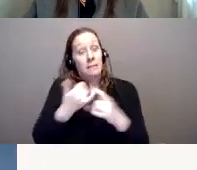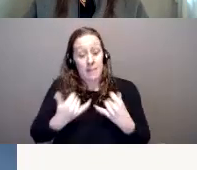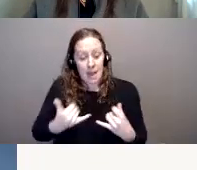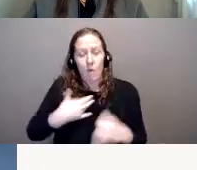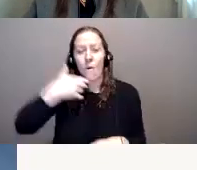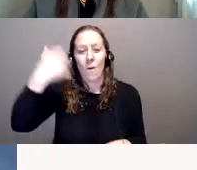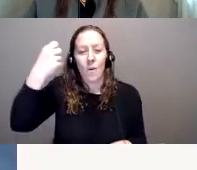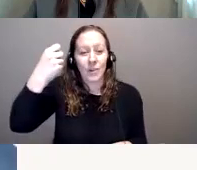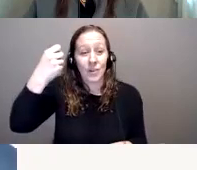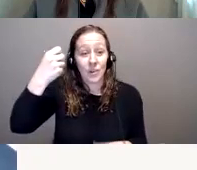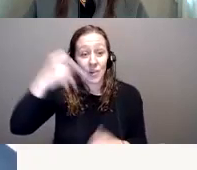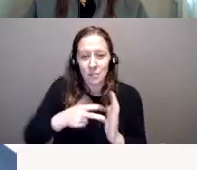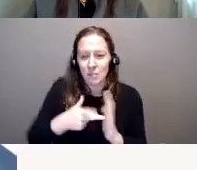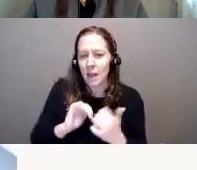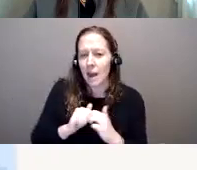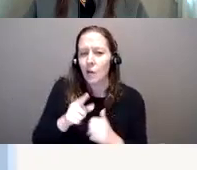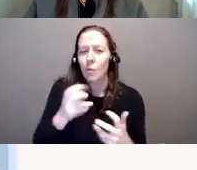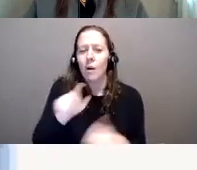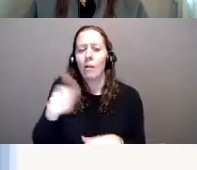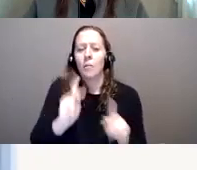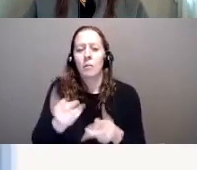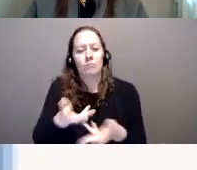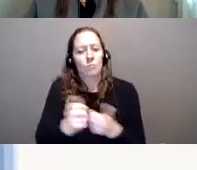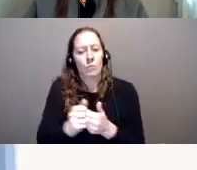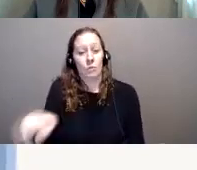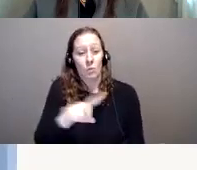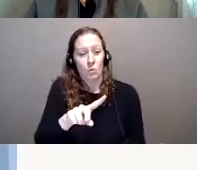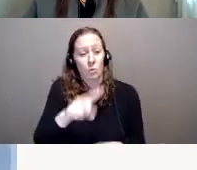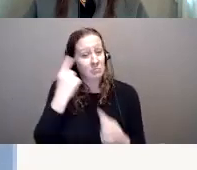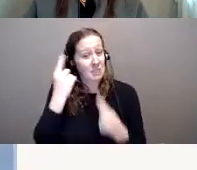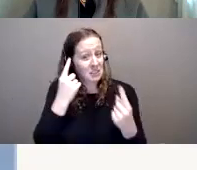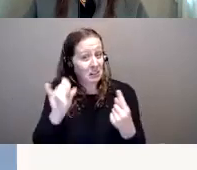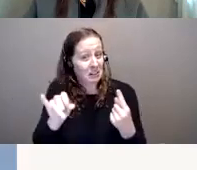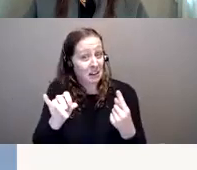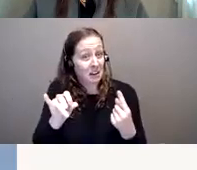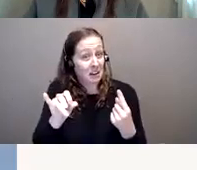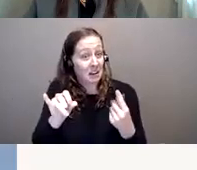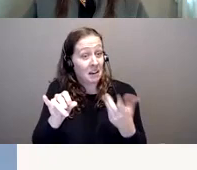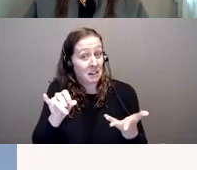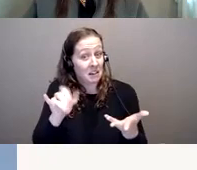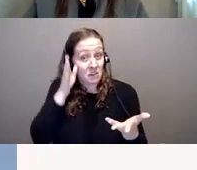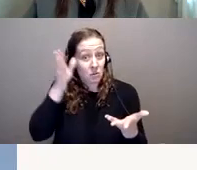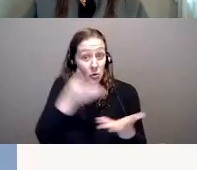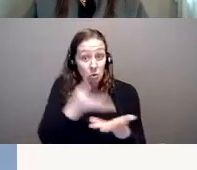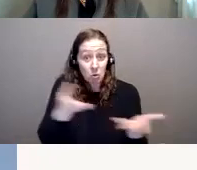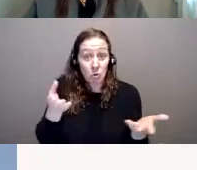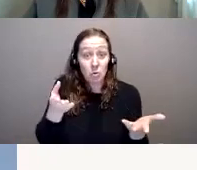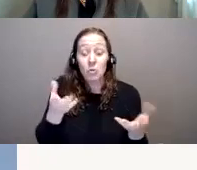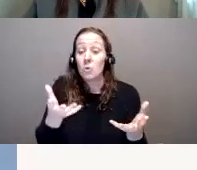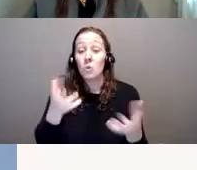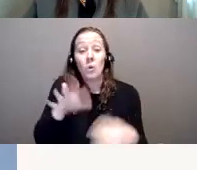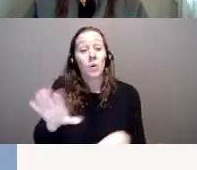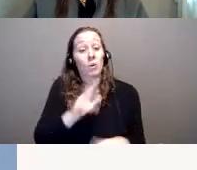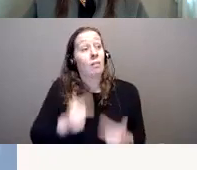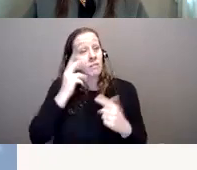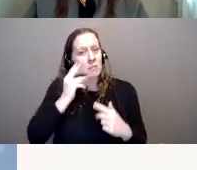this? Think about it. Chances are the future you will want to be respected for your life experience, to have people who